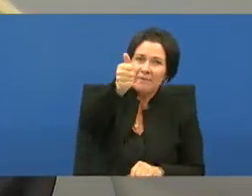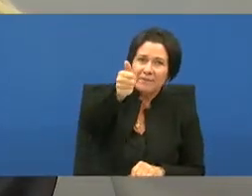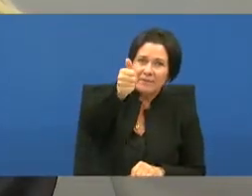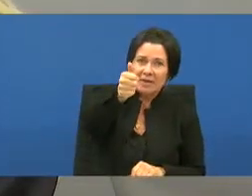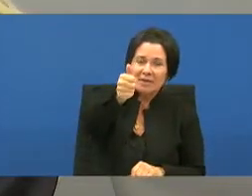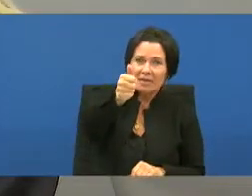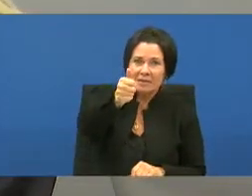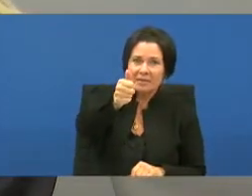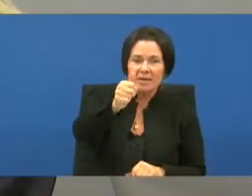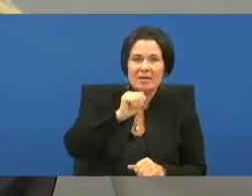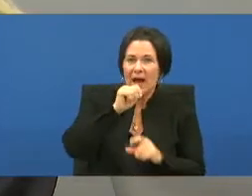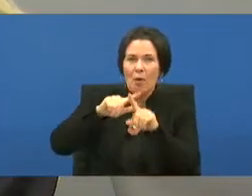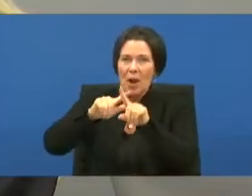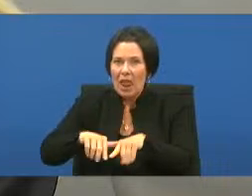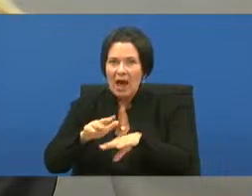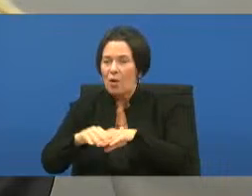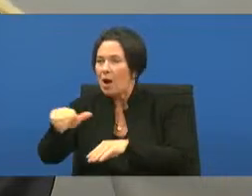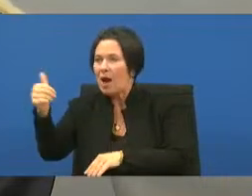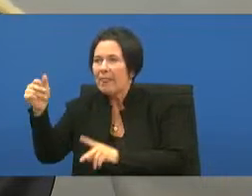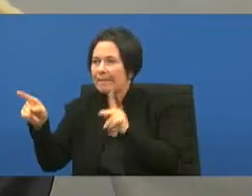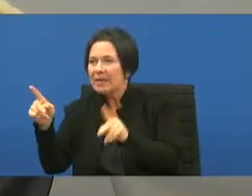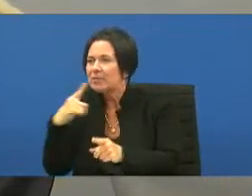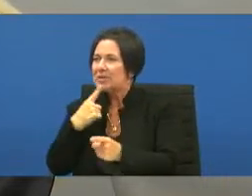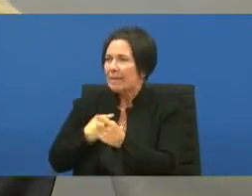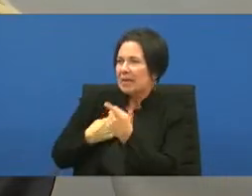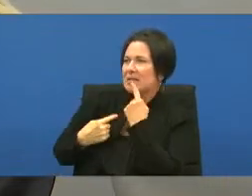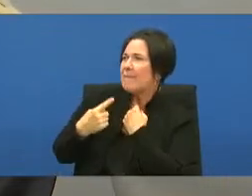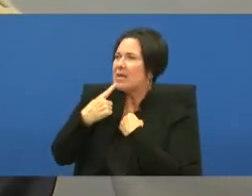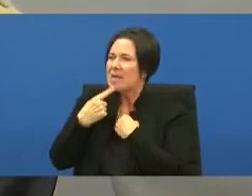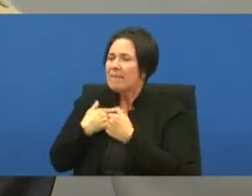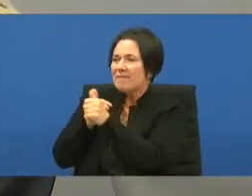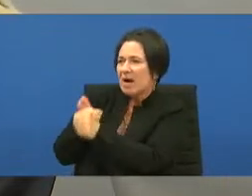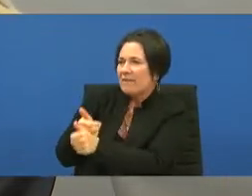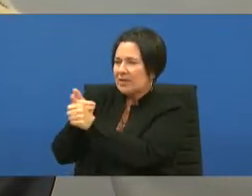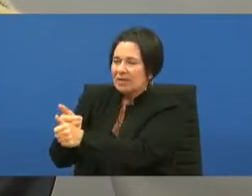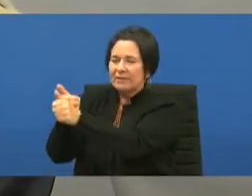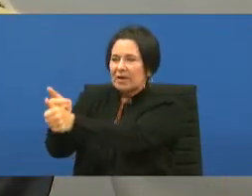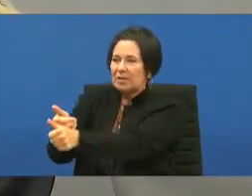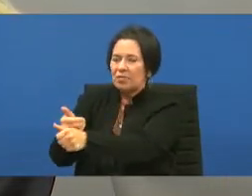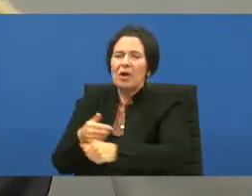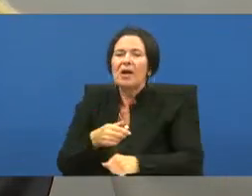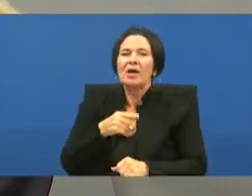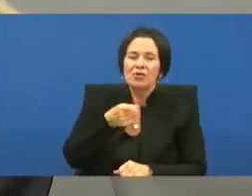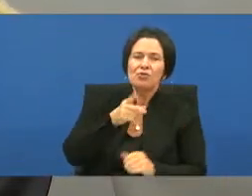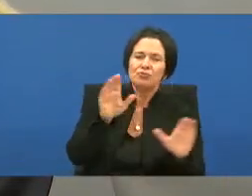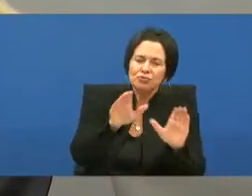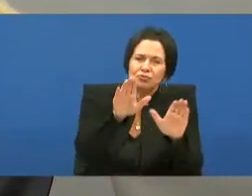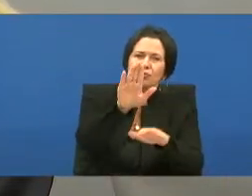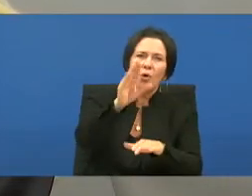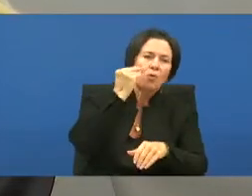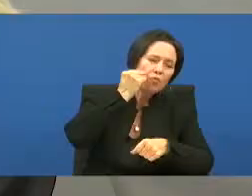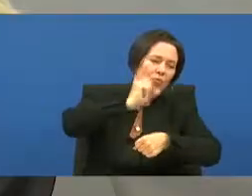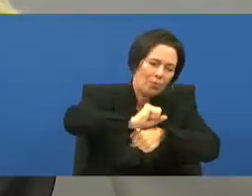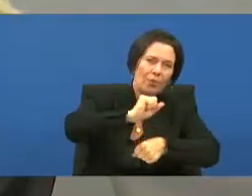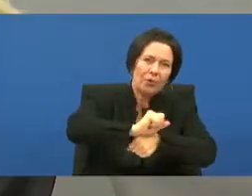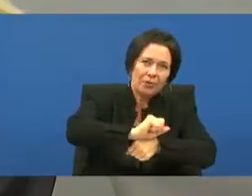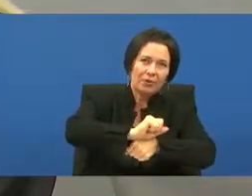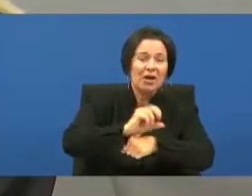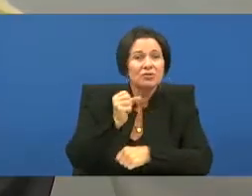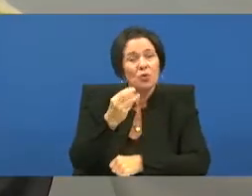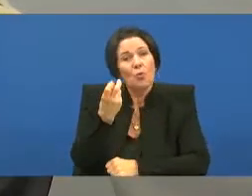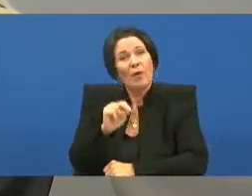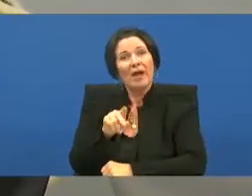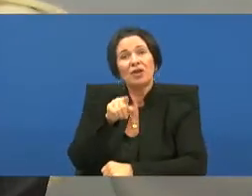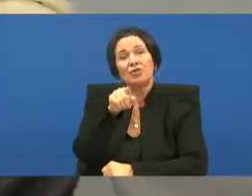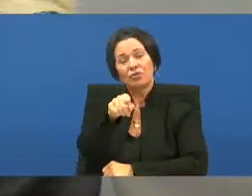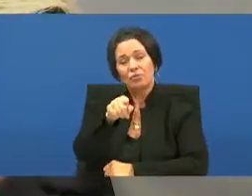to make sure that everything has been vetted for the best of the public. And also understand that whenever